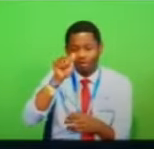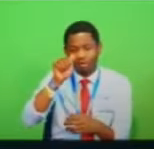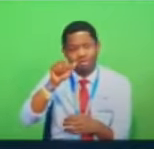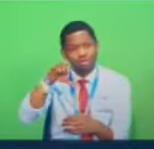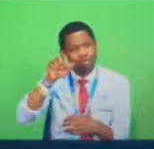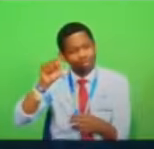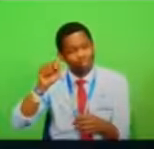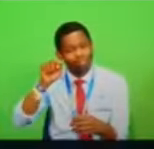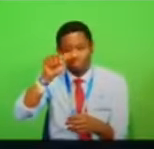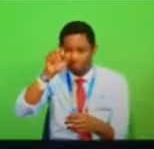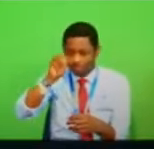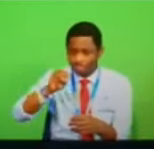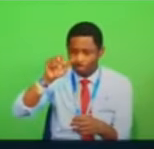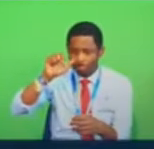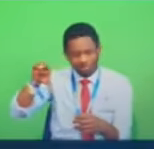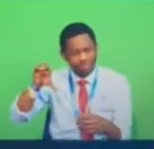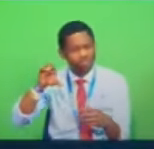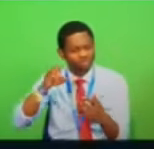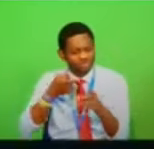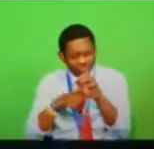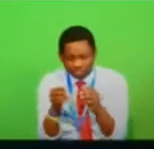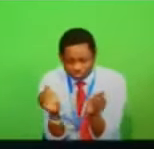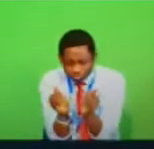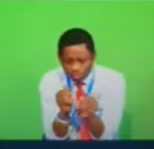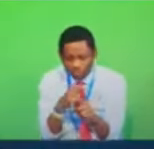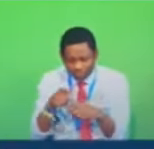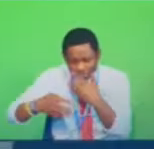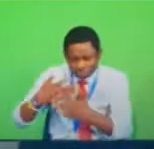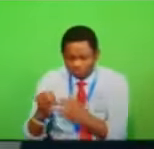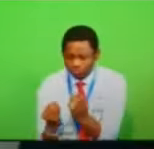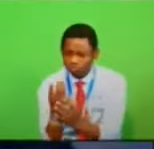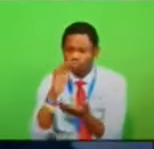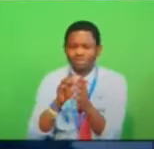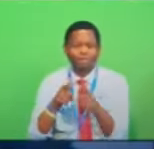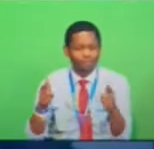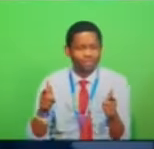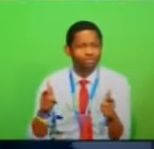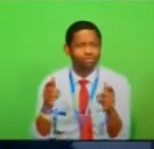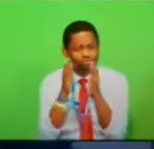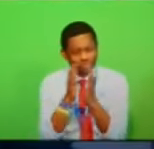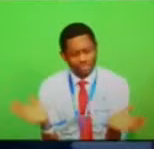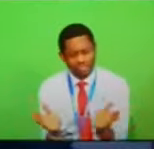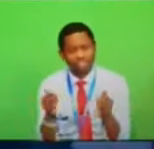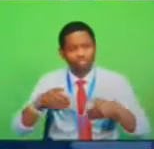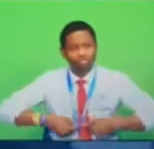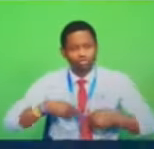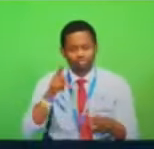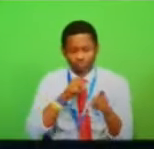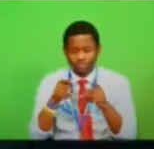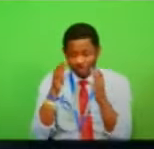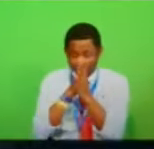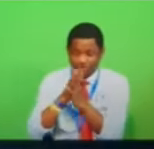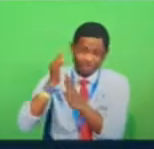people, they started small. Nobody knew they would be this big. And I pray that in the next phase, the tech giants of the next